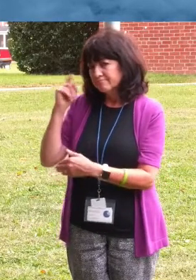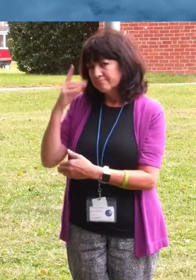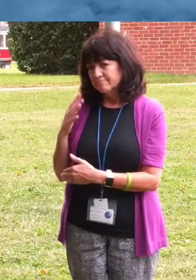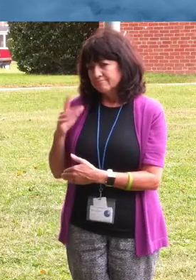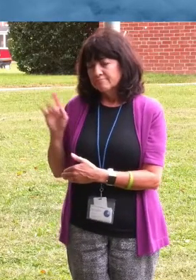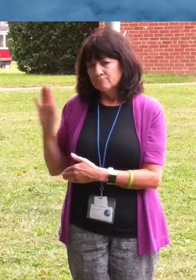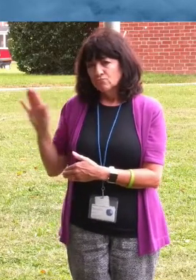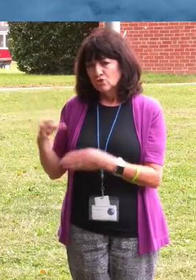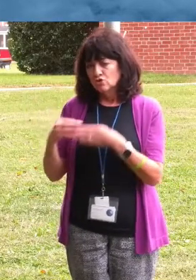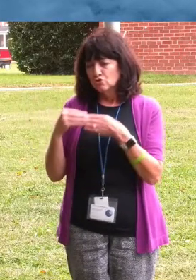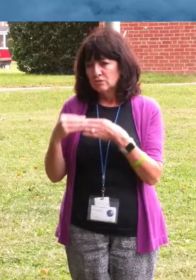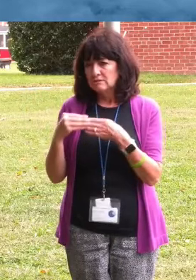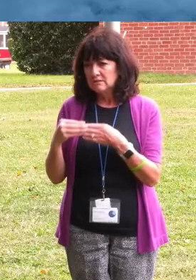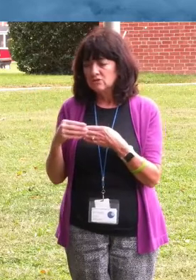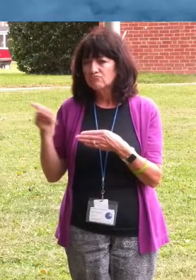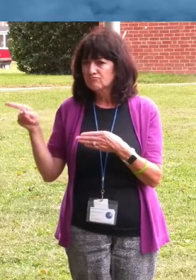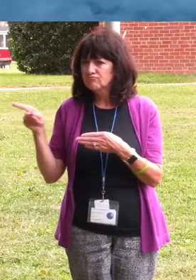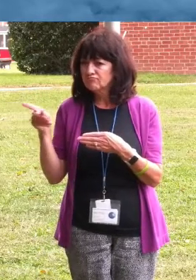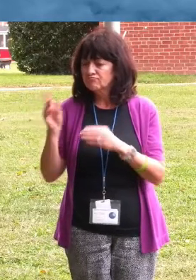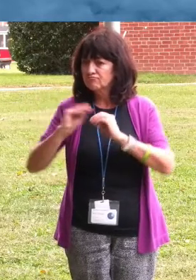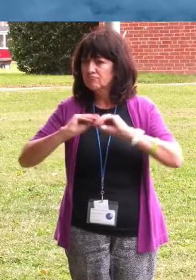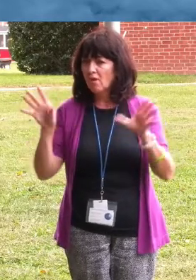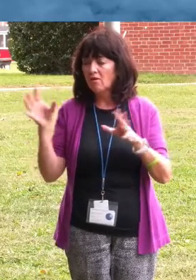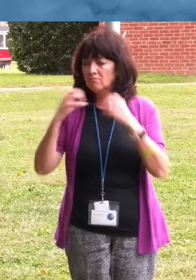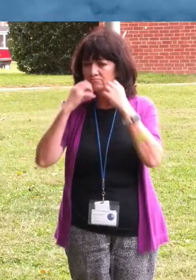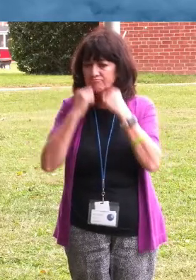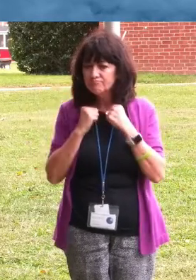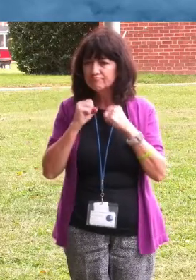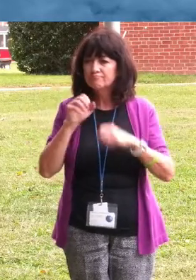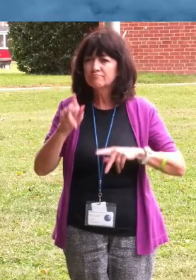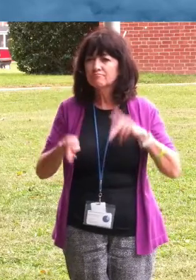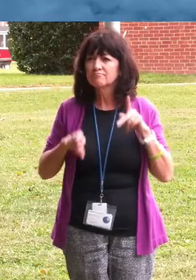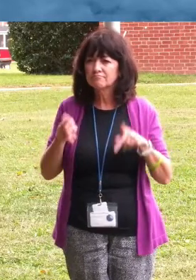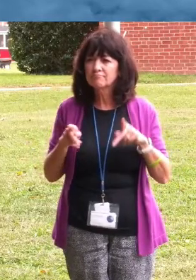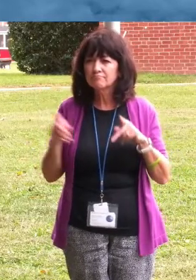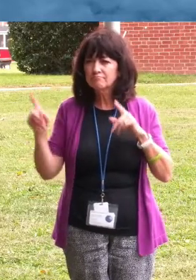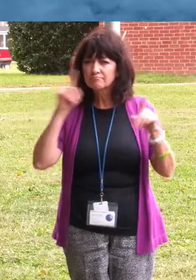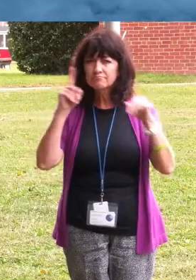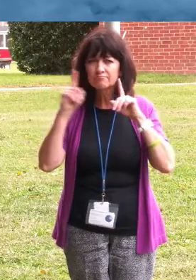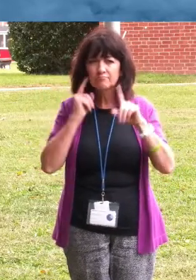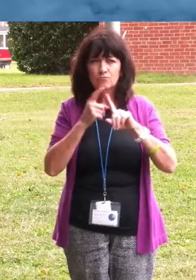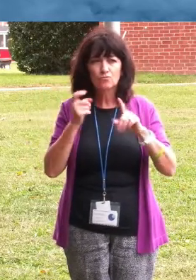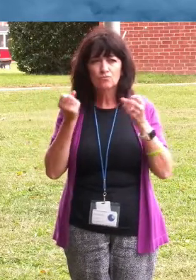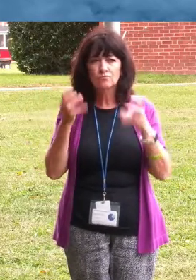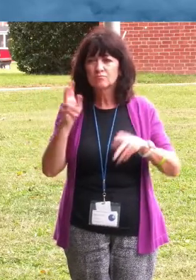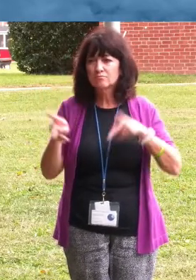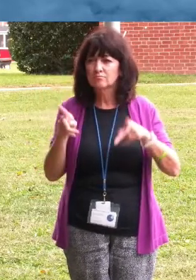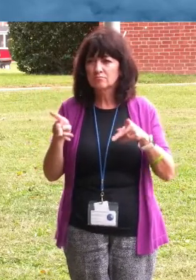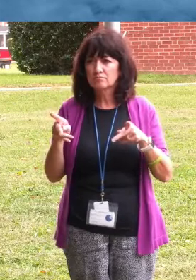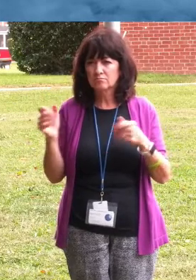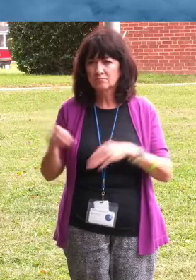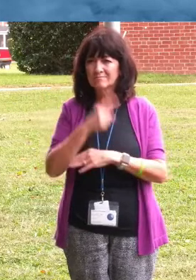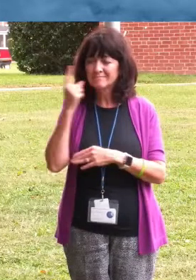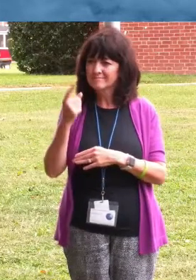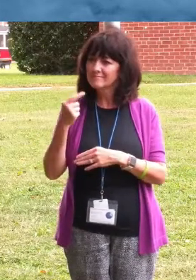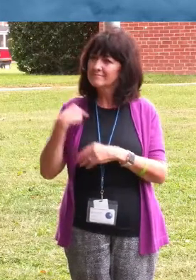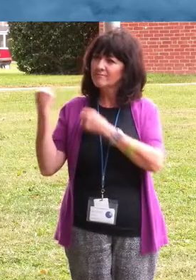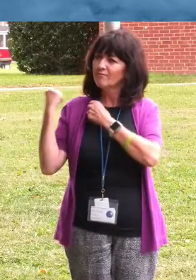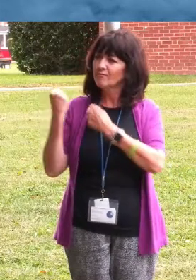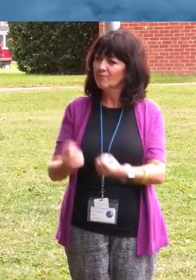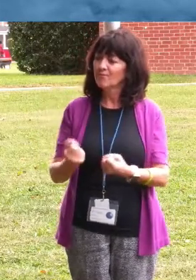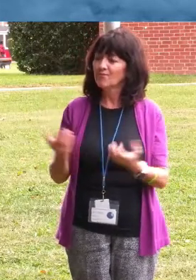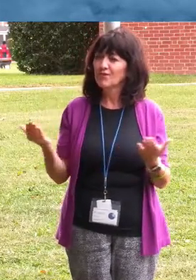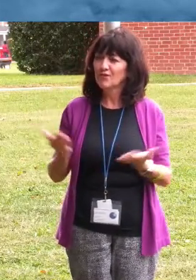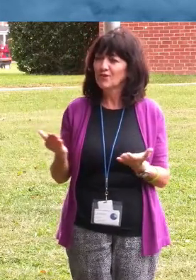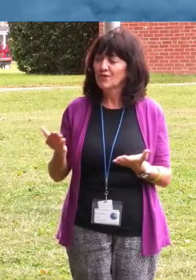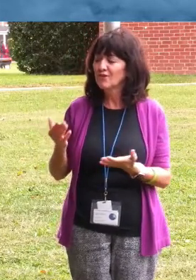to express, as we've heard from everyone today. And as I was driving here, it's kind of happened to me yesterday, Governor, when we were announcing the